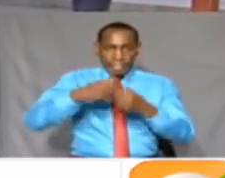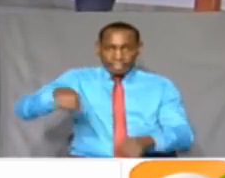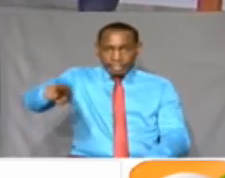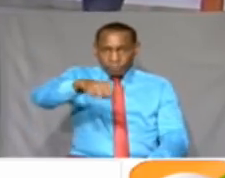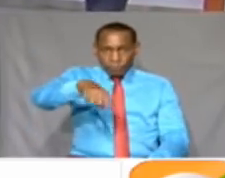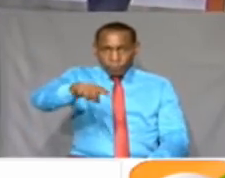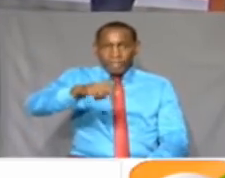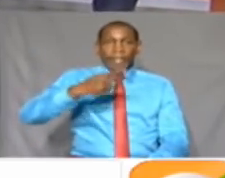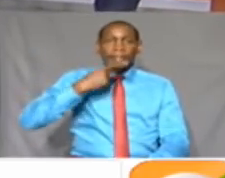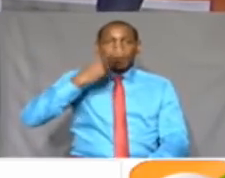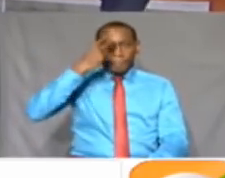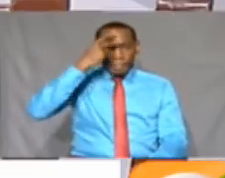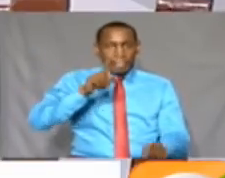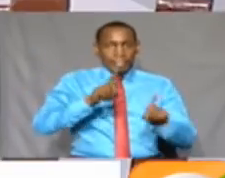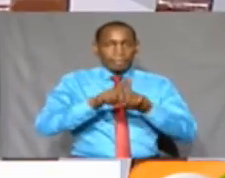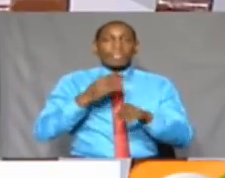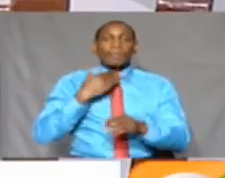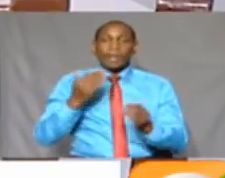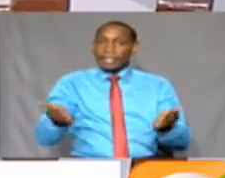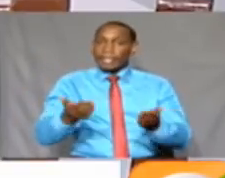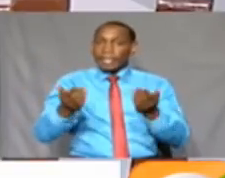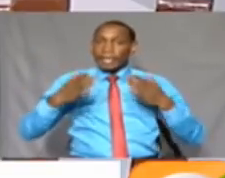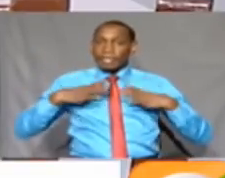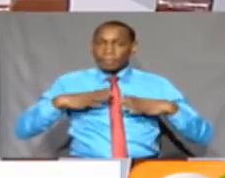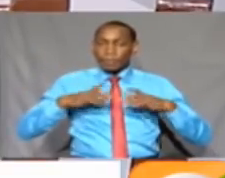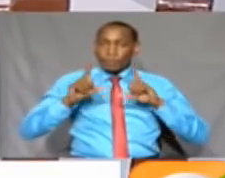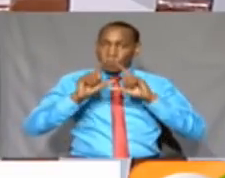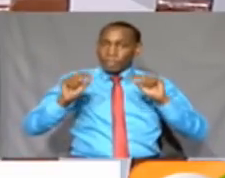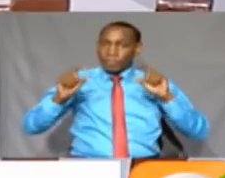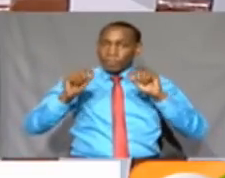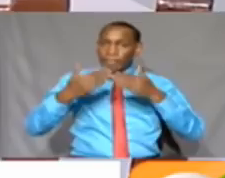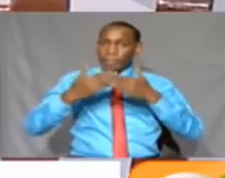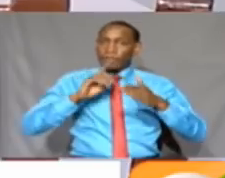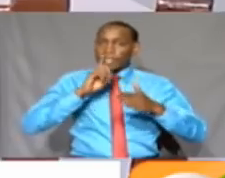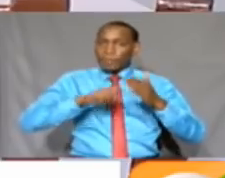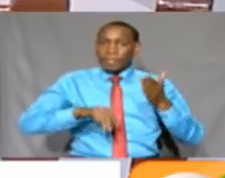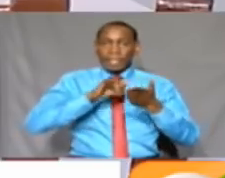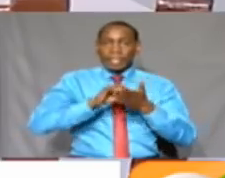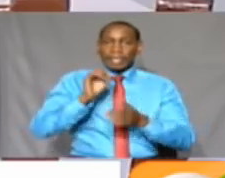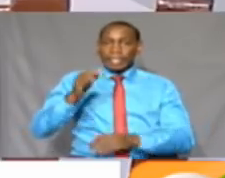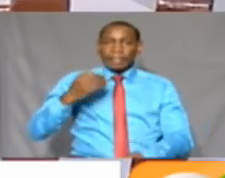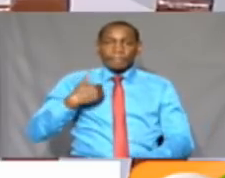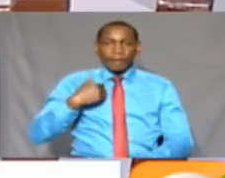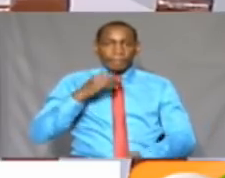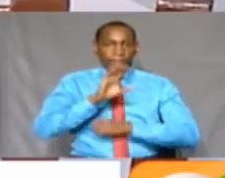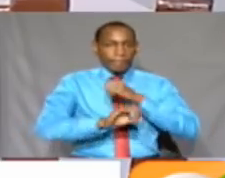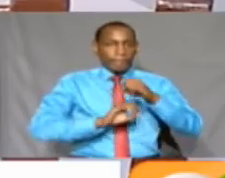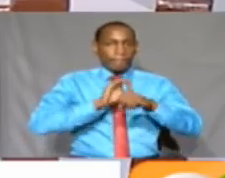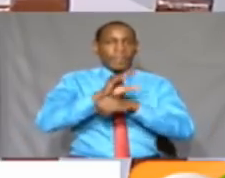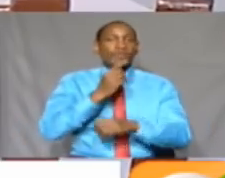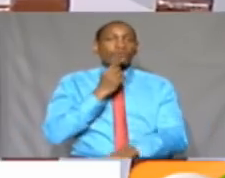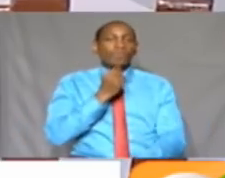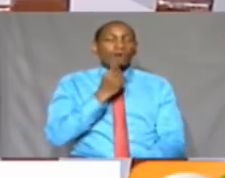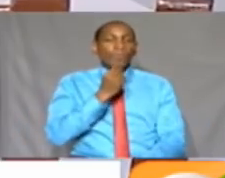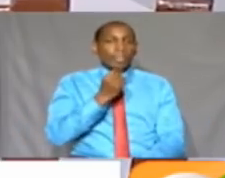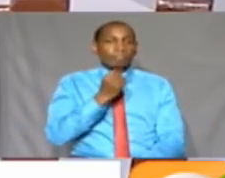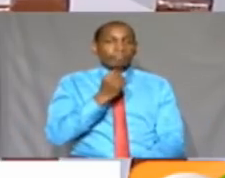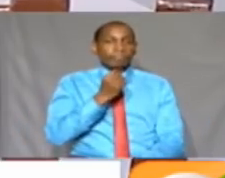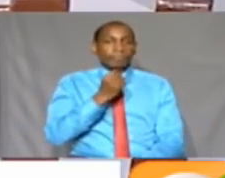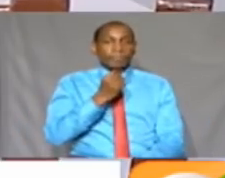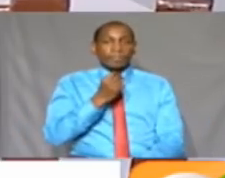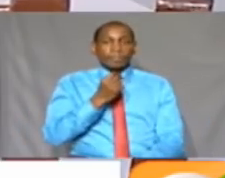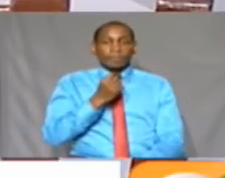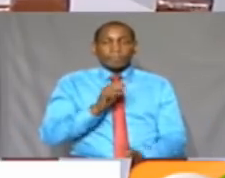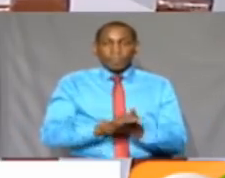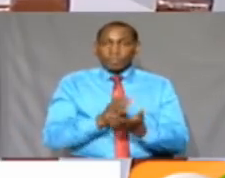parents. But I would also want to encourage people, I said it before, that if you have that video of that young boy, because he's still evolving,